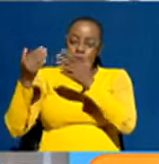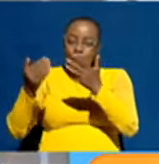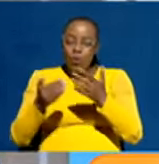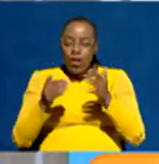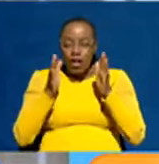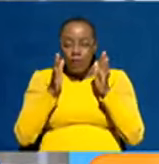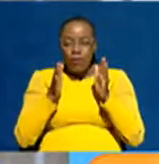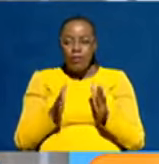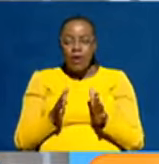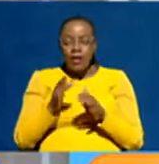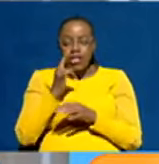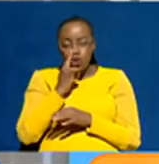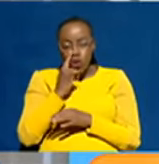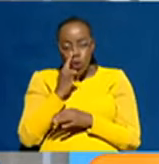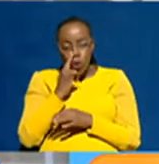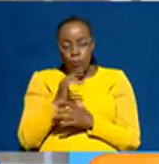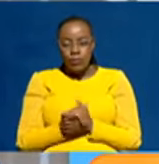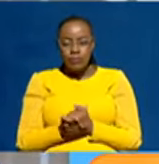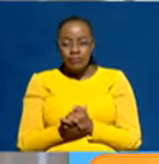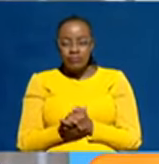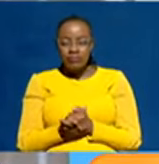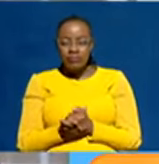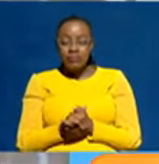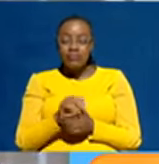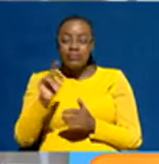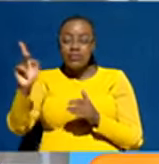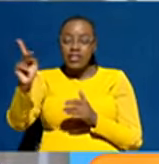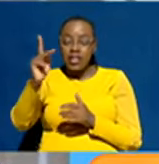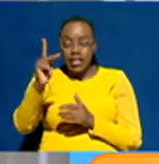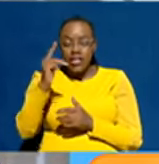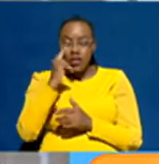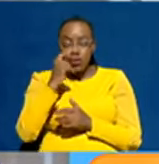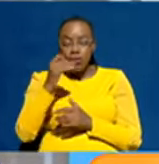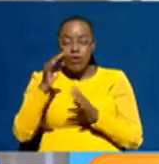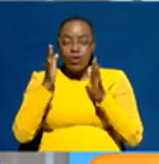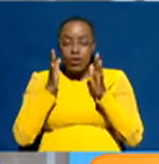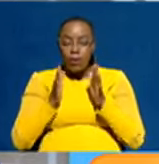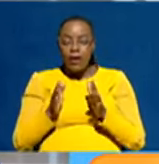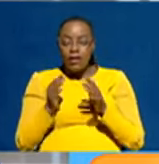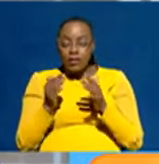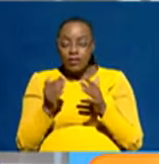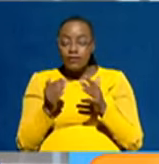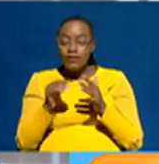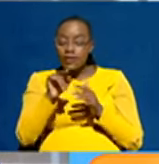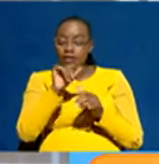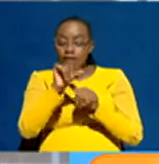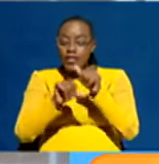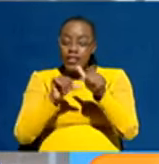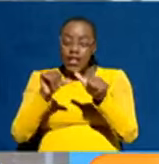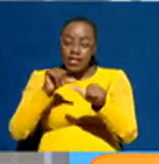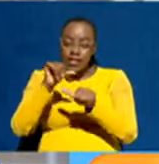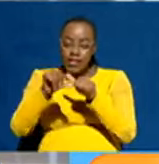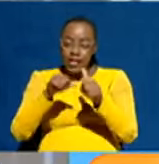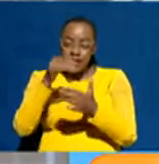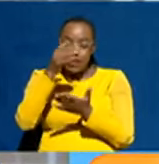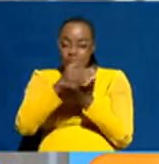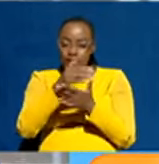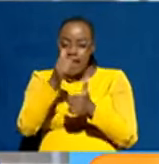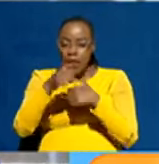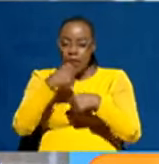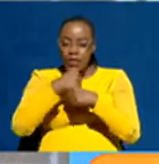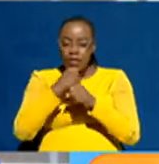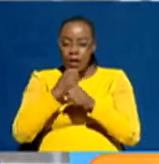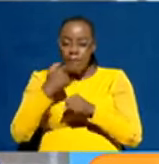humanity home. That Kenya is the home of humanity is a scientific fact that fills